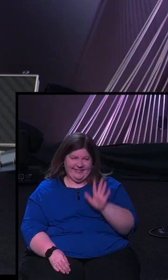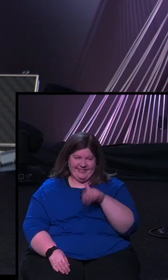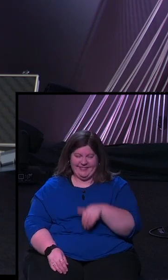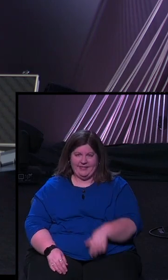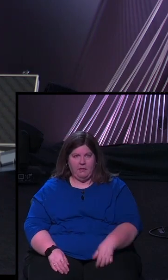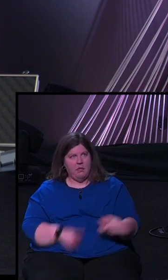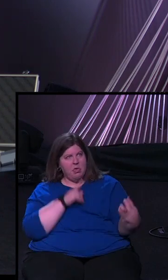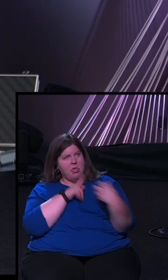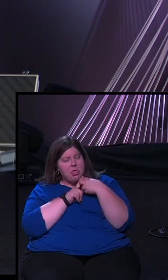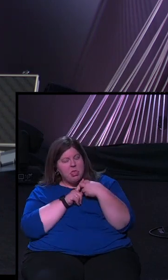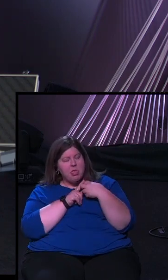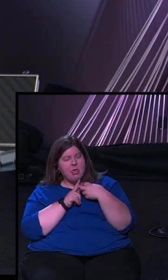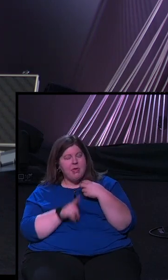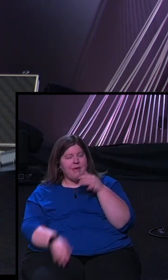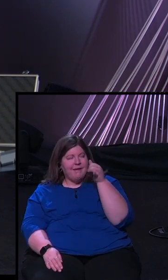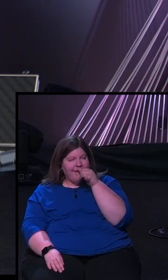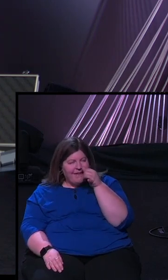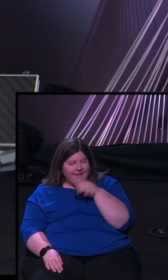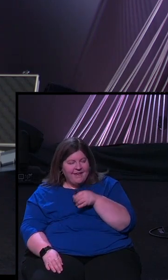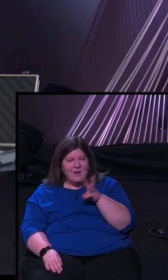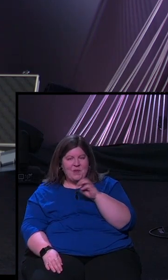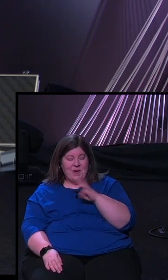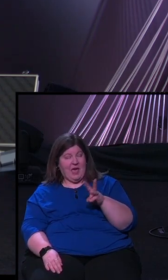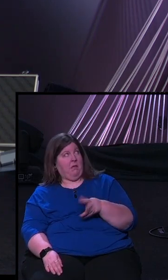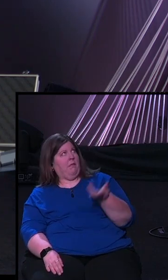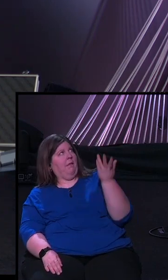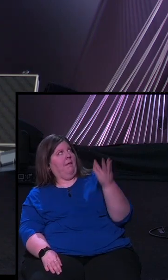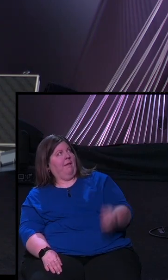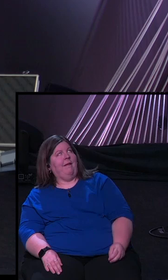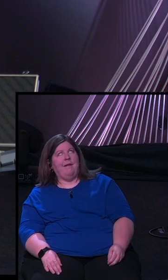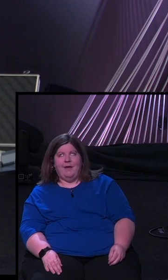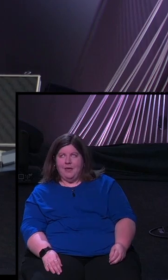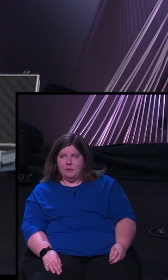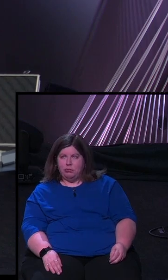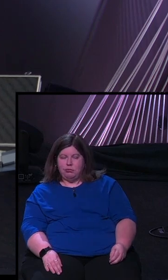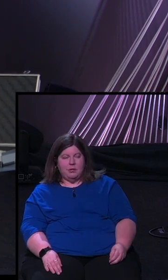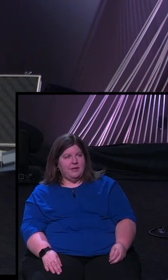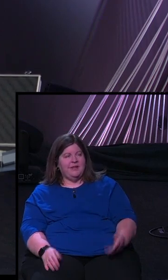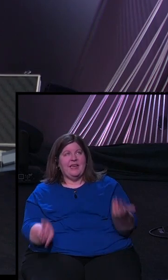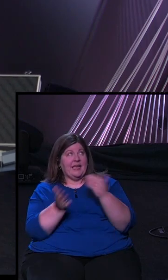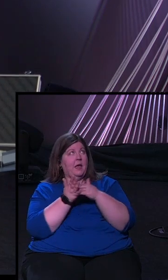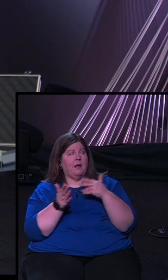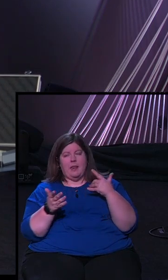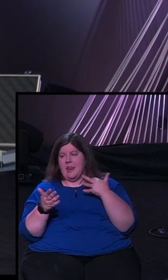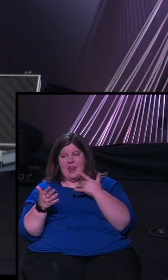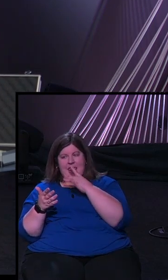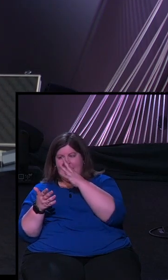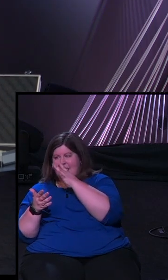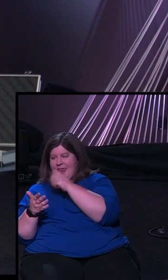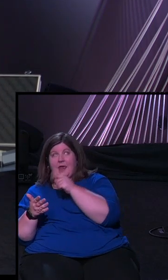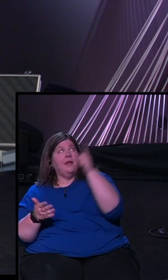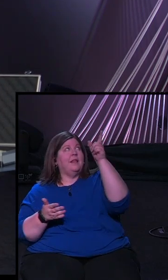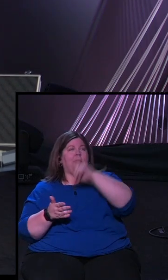Nailed me, didn't it? It's like, wow, Lord, here I am again. I get close to it again, and the Lord goes, hey, I'm just inviting you.